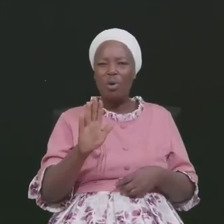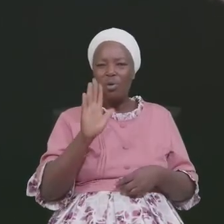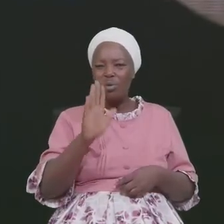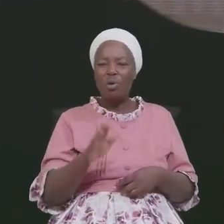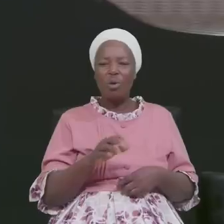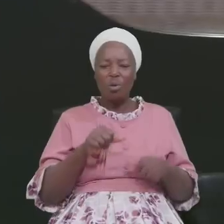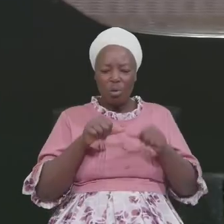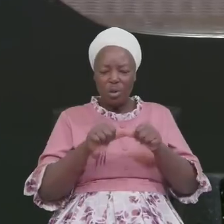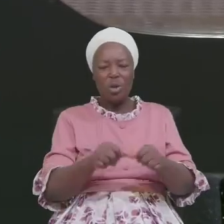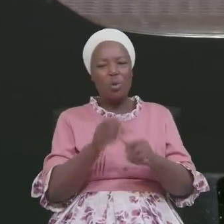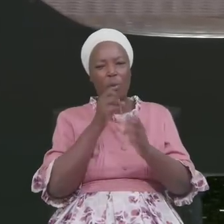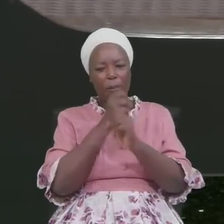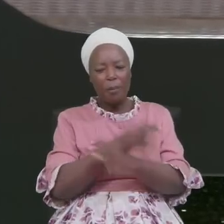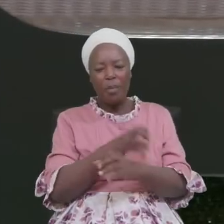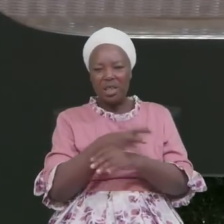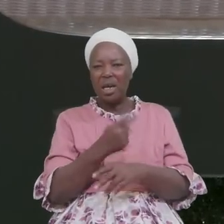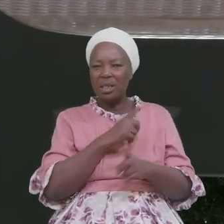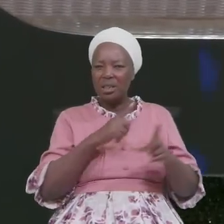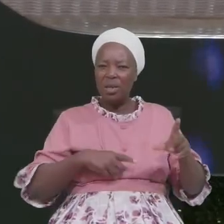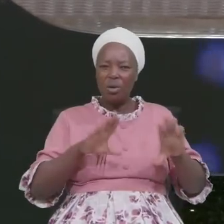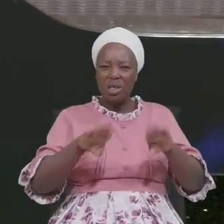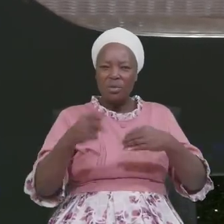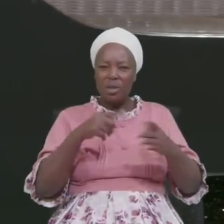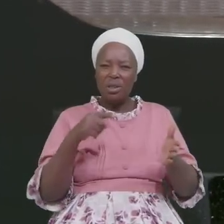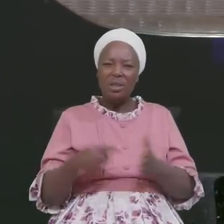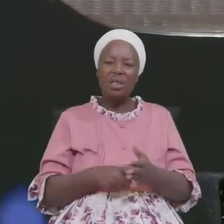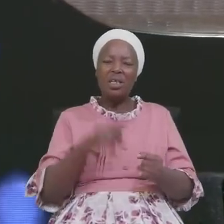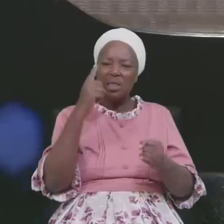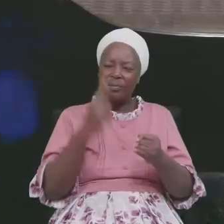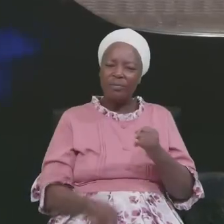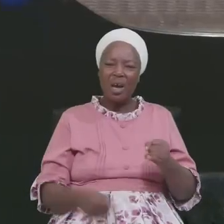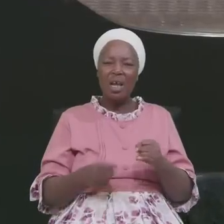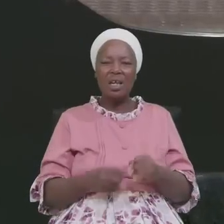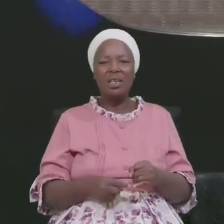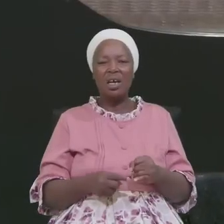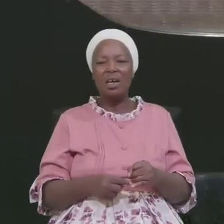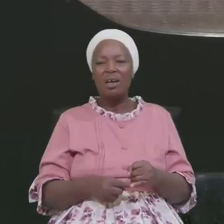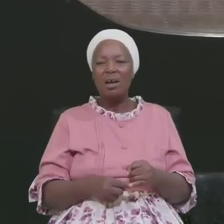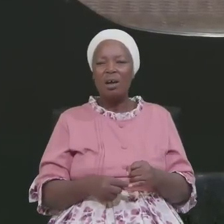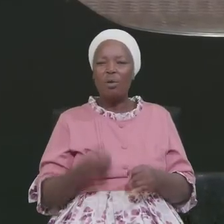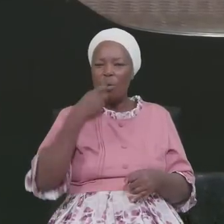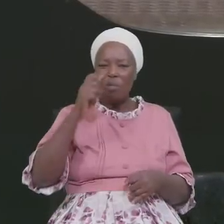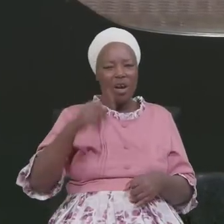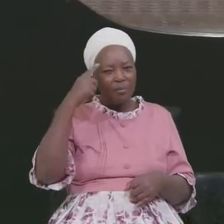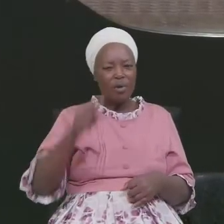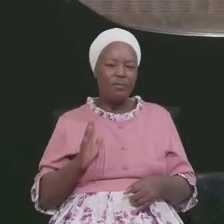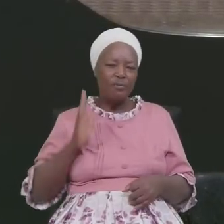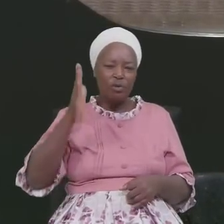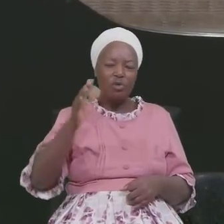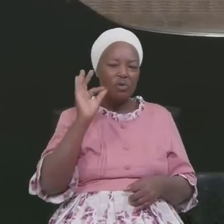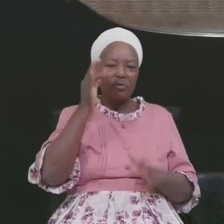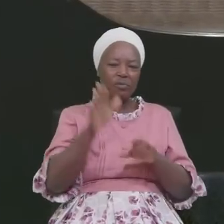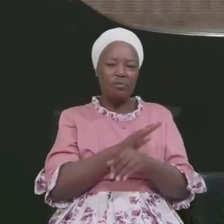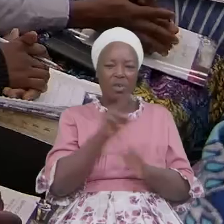march. And the Lord gives you this final mandate for future fruitfulness. We divide into